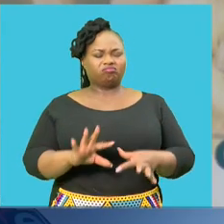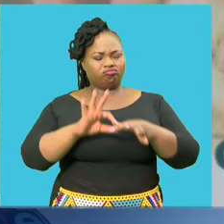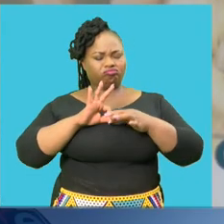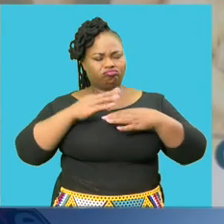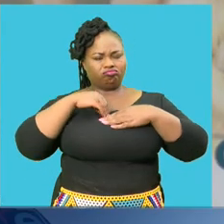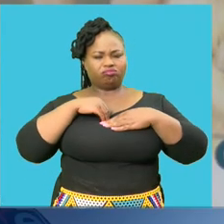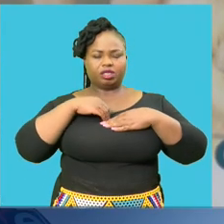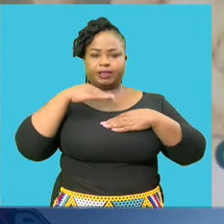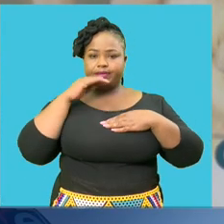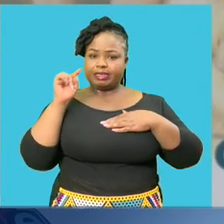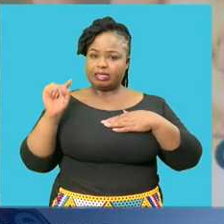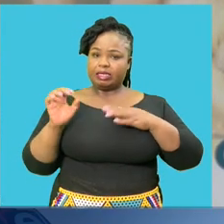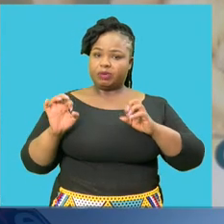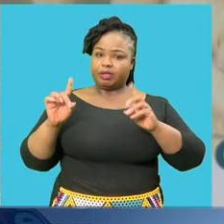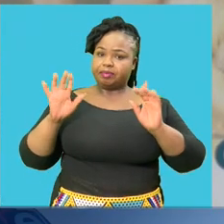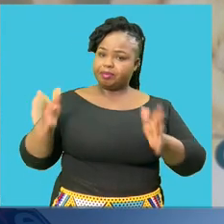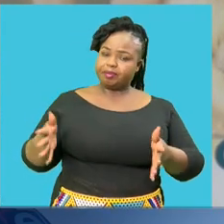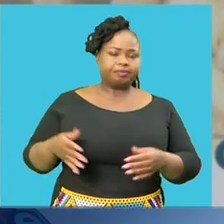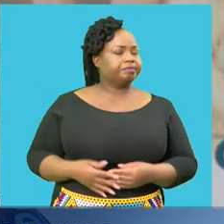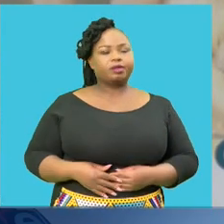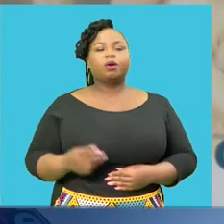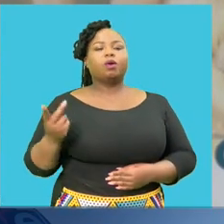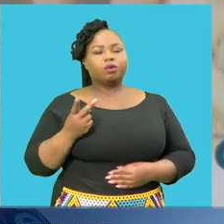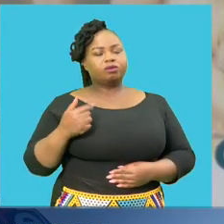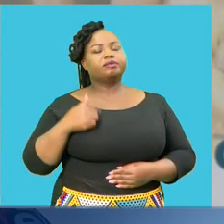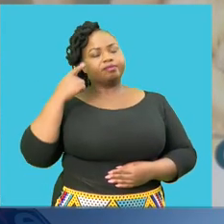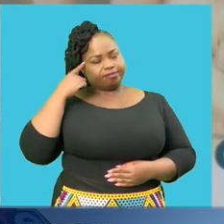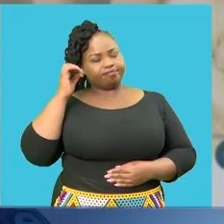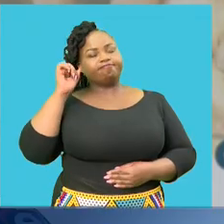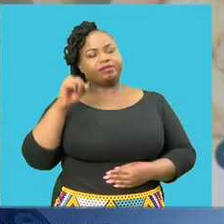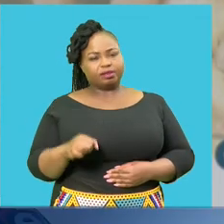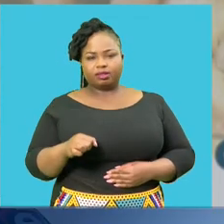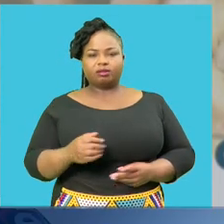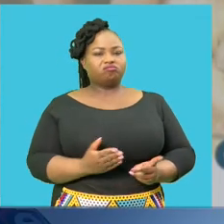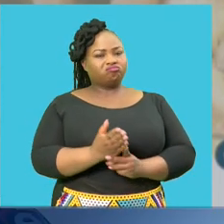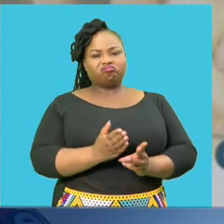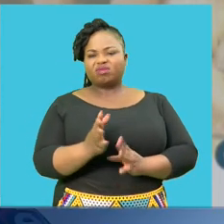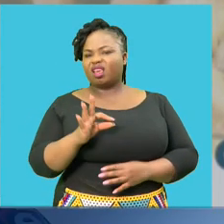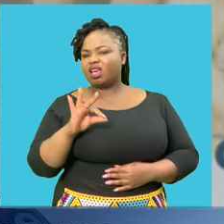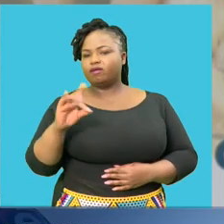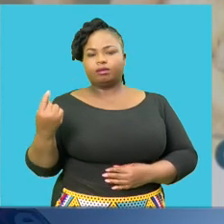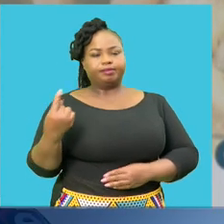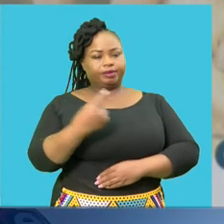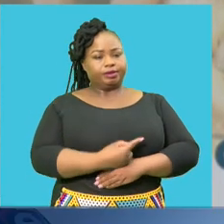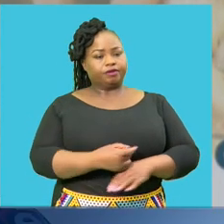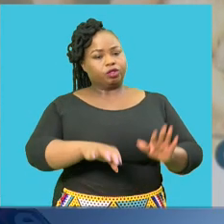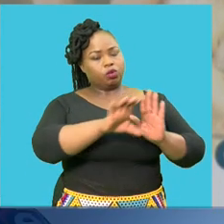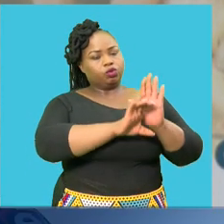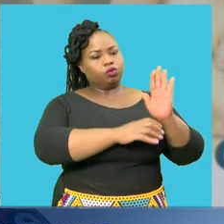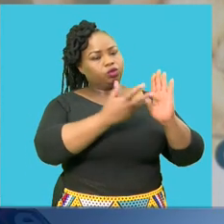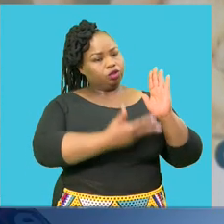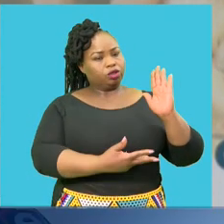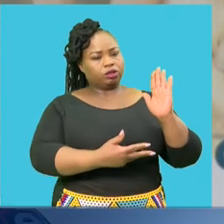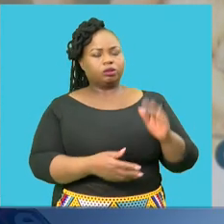in the space of education but I think definitely in everyday life. The constitution and